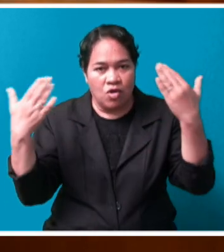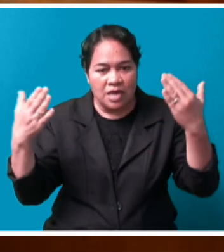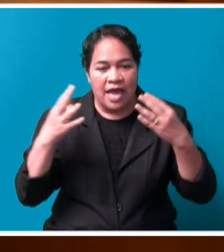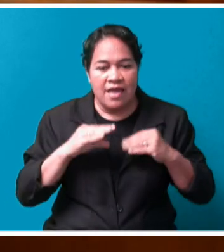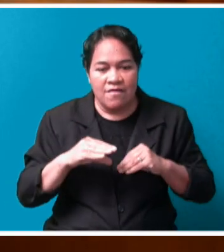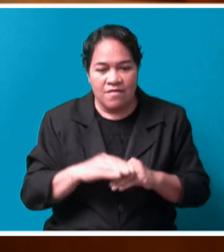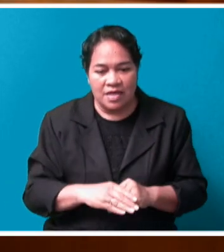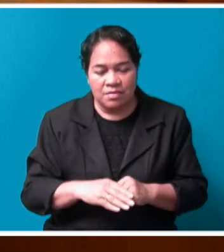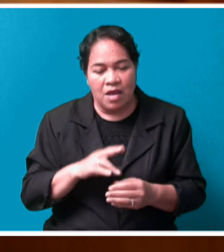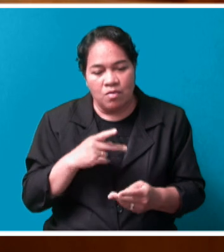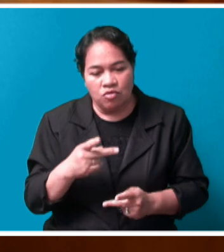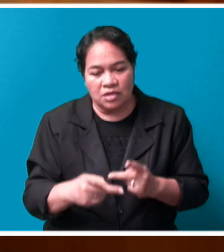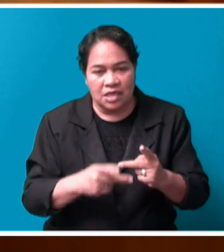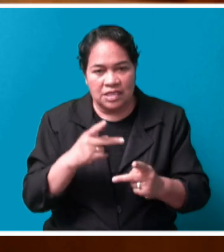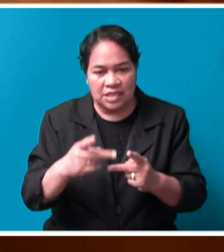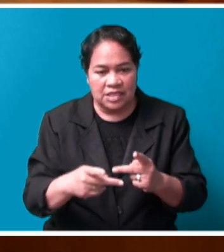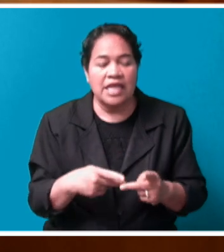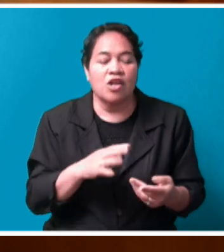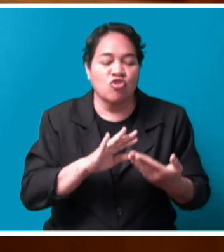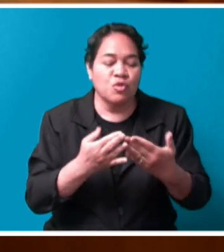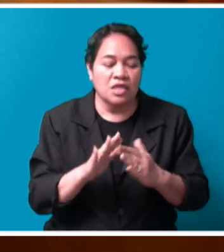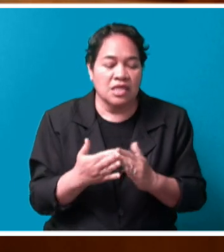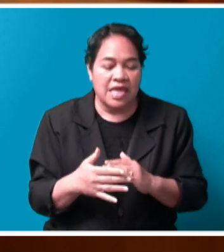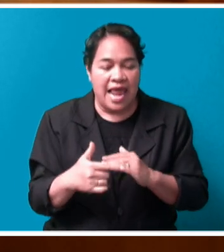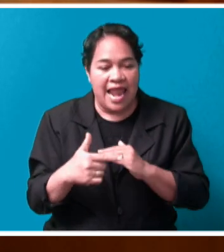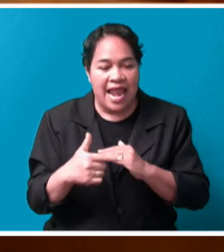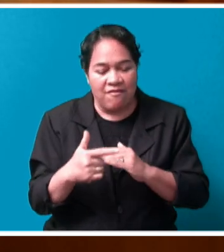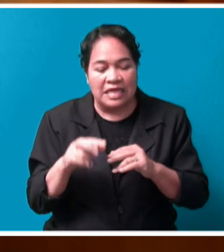by addressing priority community-level needs.